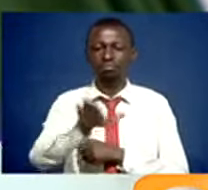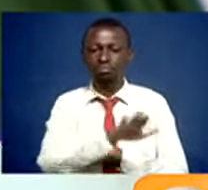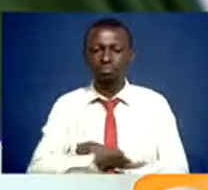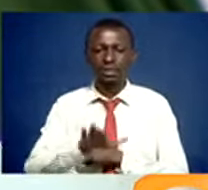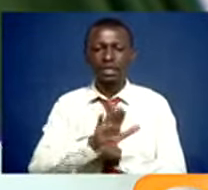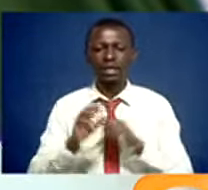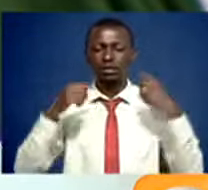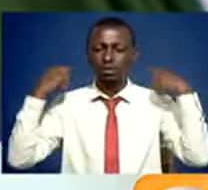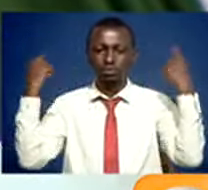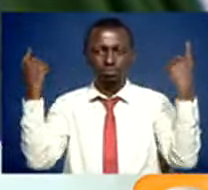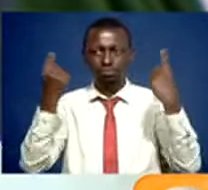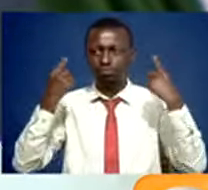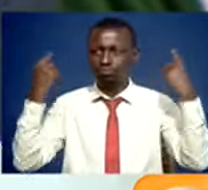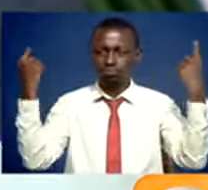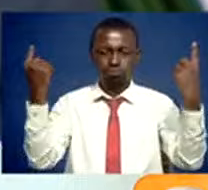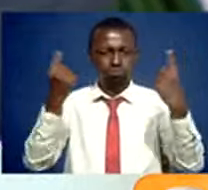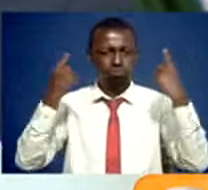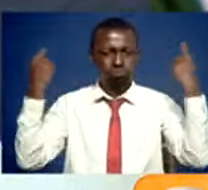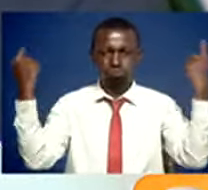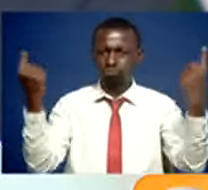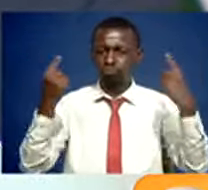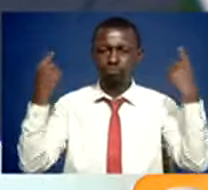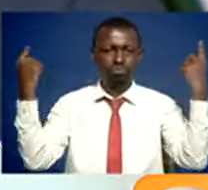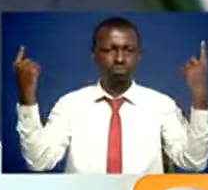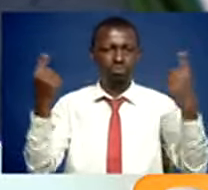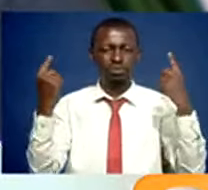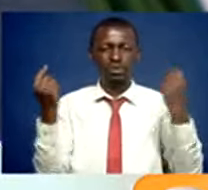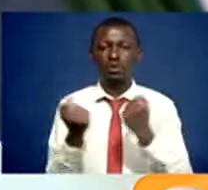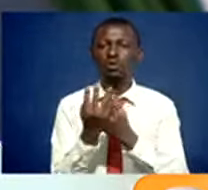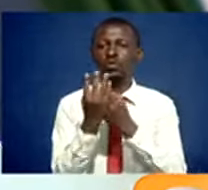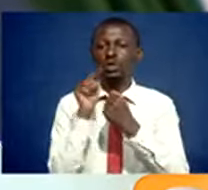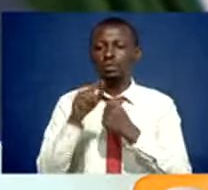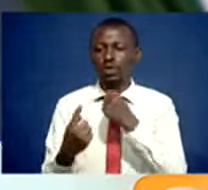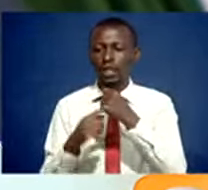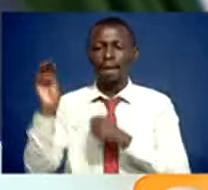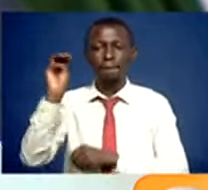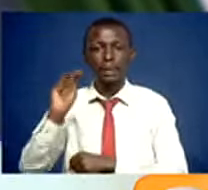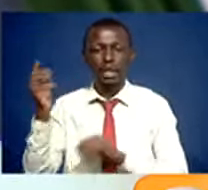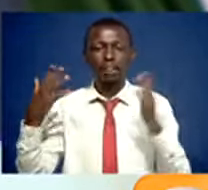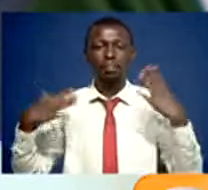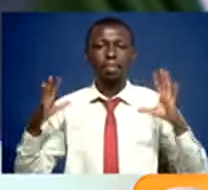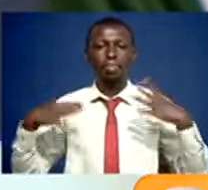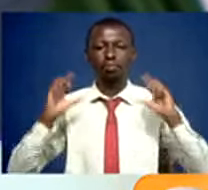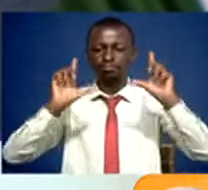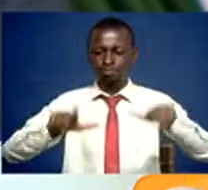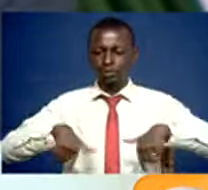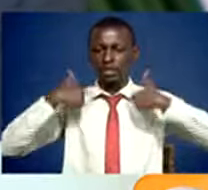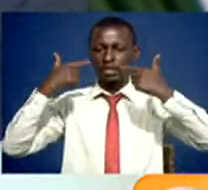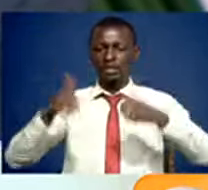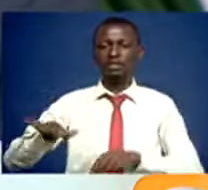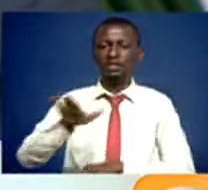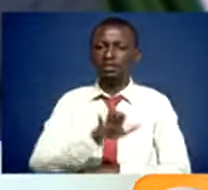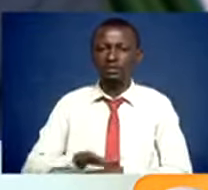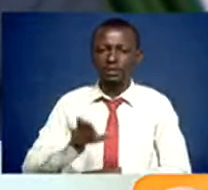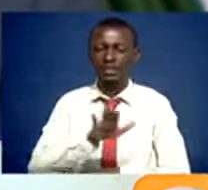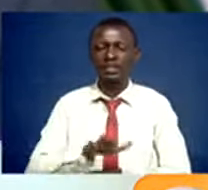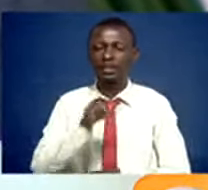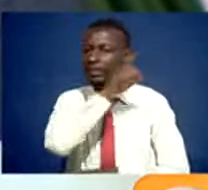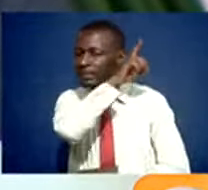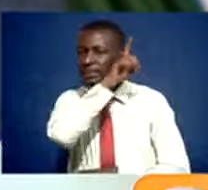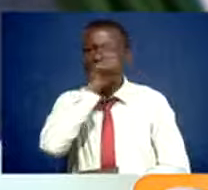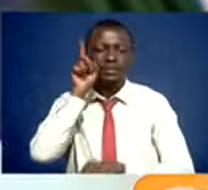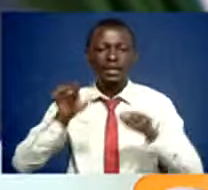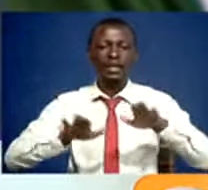population. Approximately 14.6 million Kenyans who live in ASALs derive their